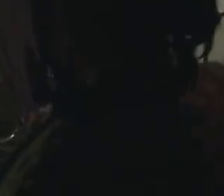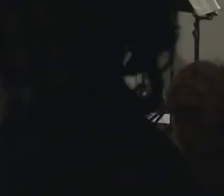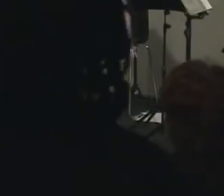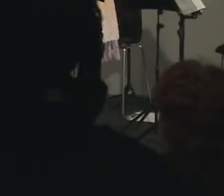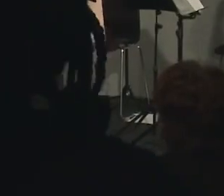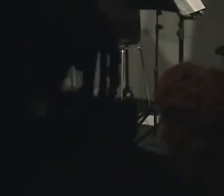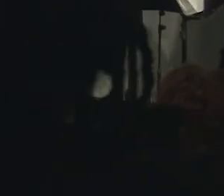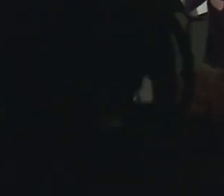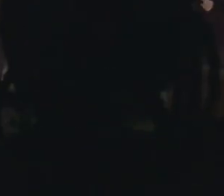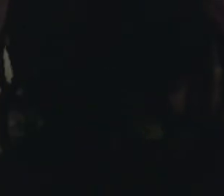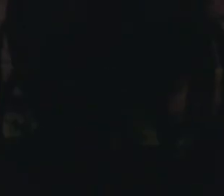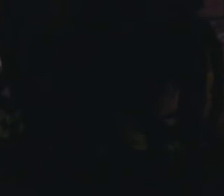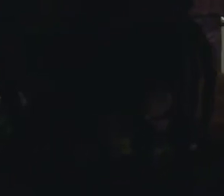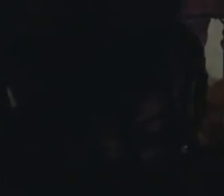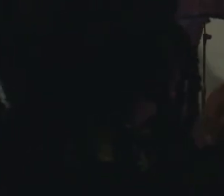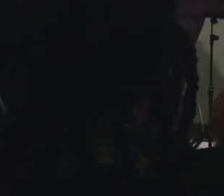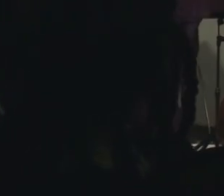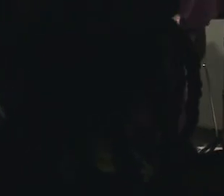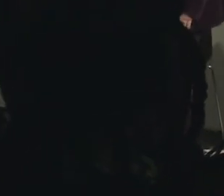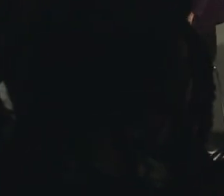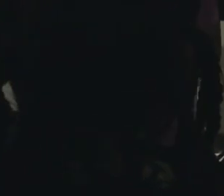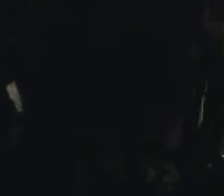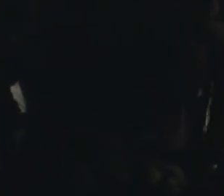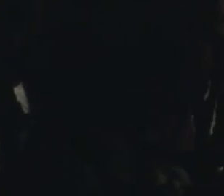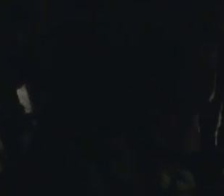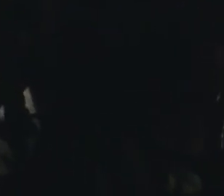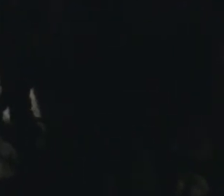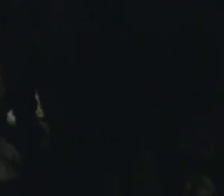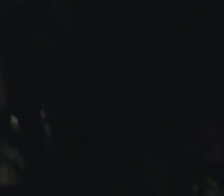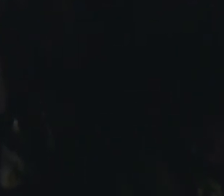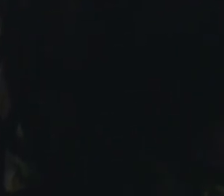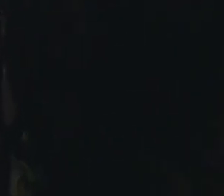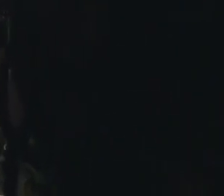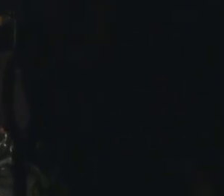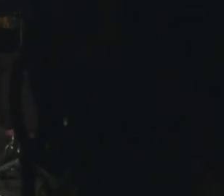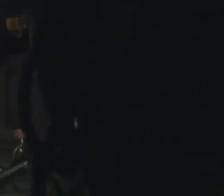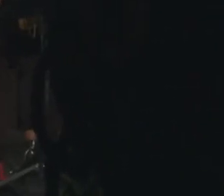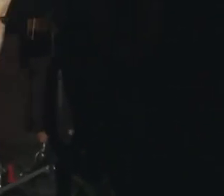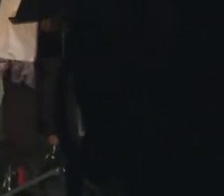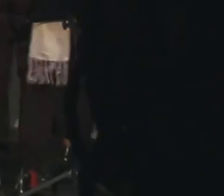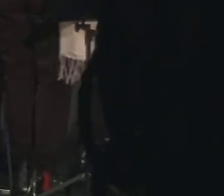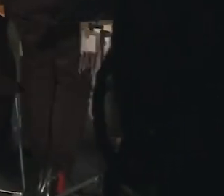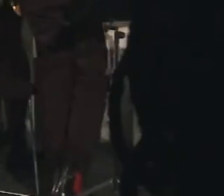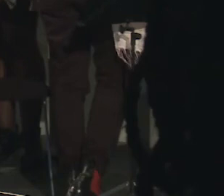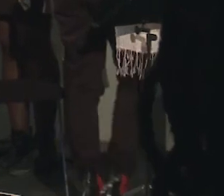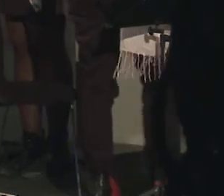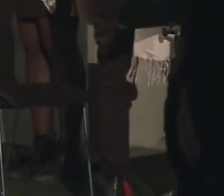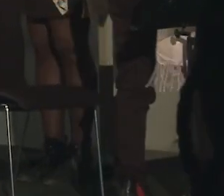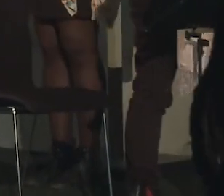all possible, this big event. And of course, first of all, thank you, Maiwa, so, so much.